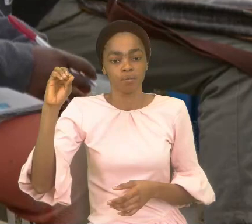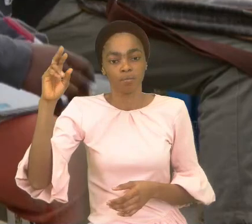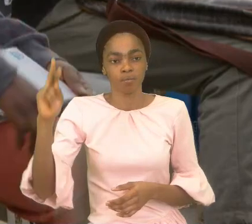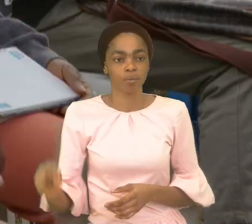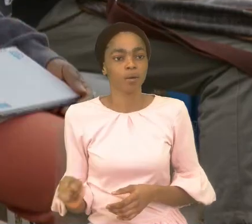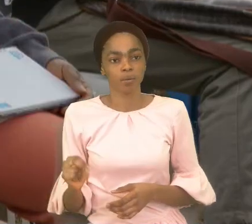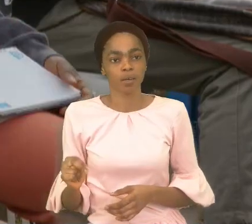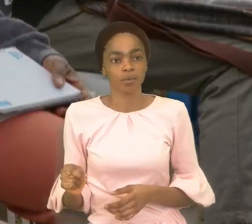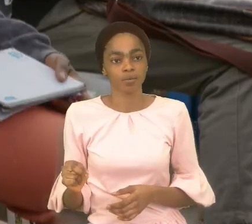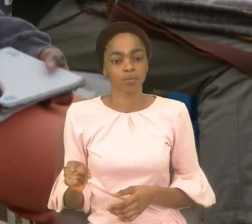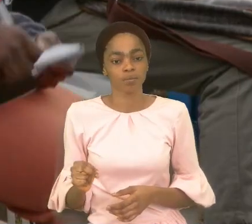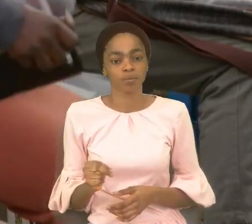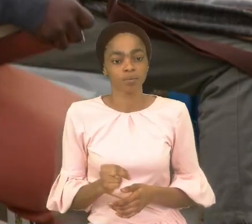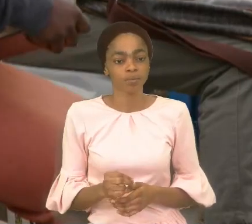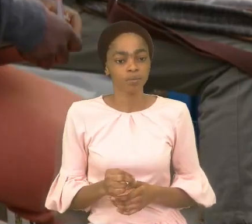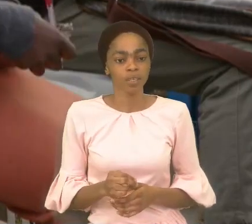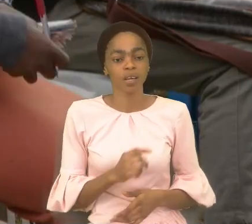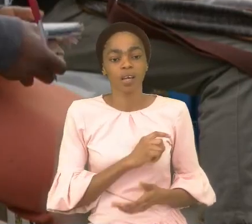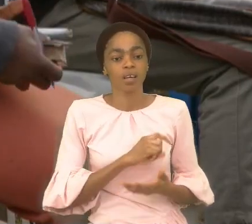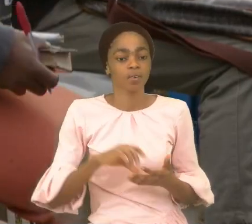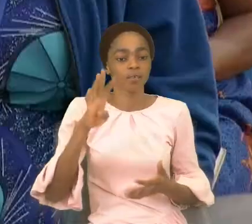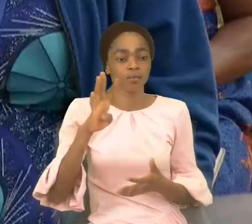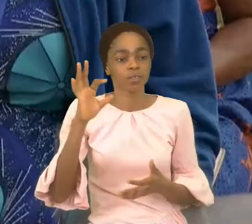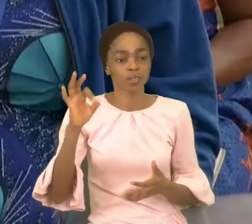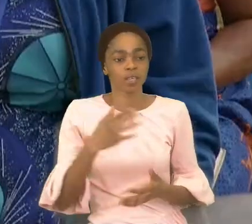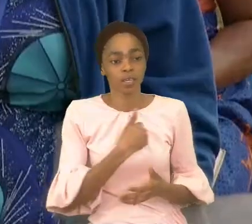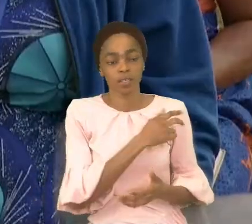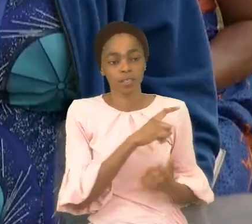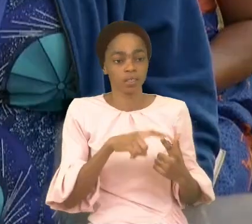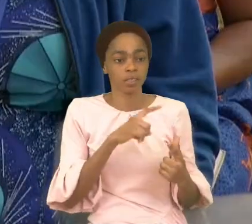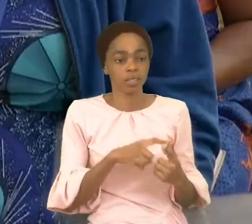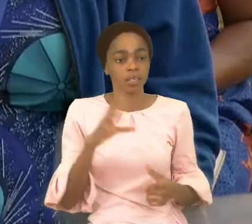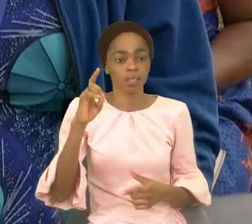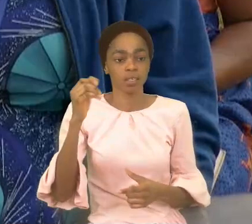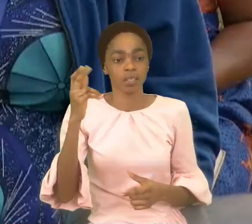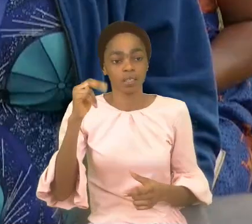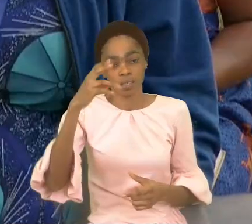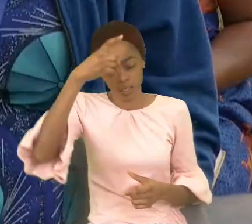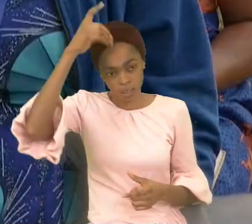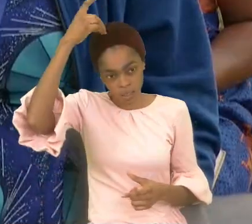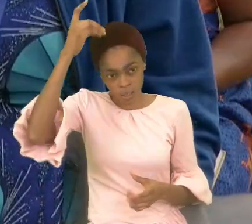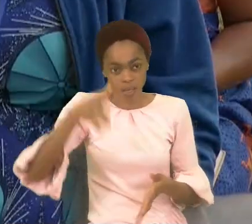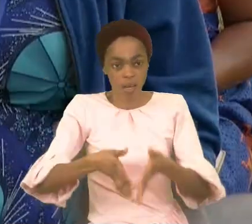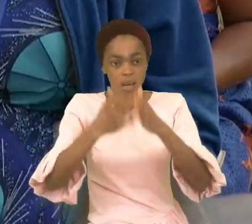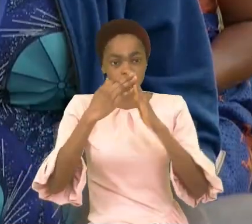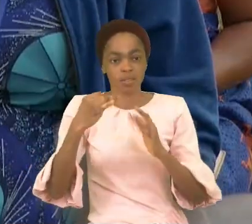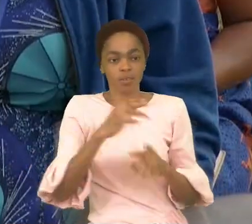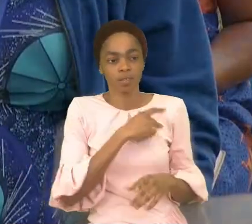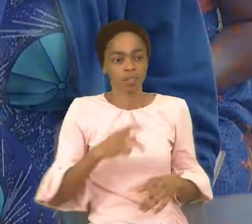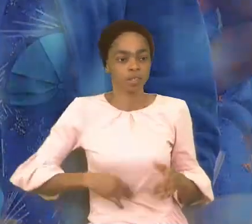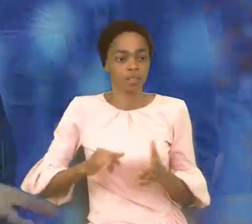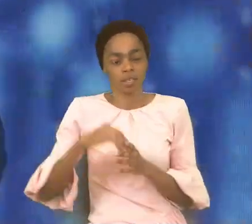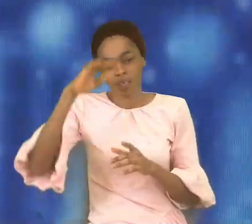requested of the king, and he said, Shadrach, Meshach, and Abednego over the affairs of